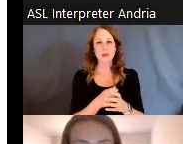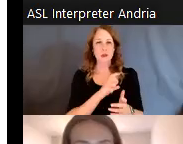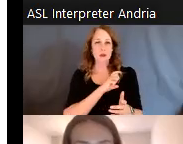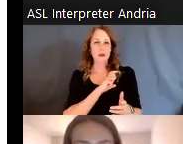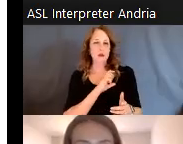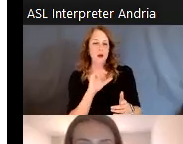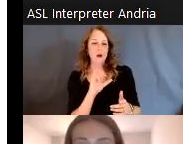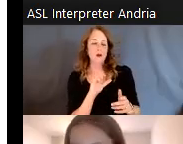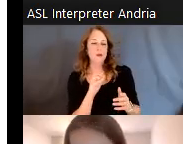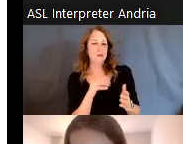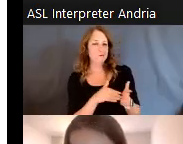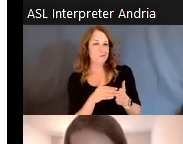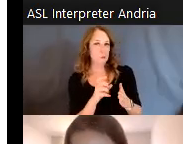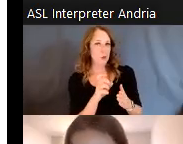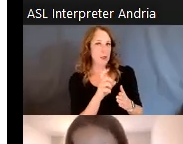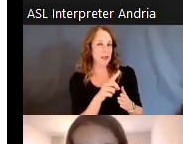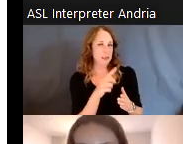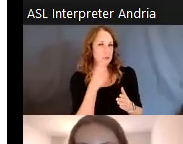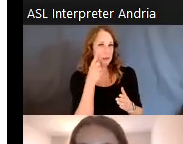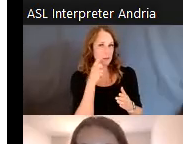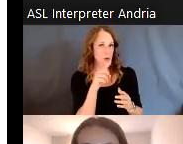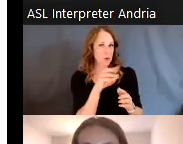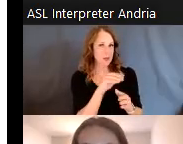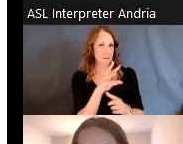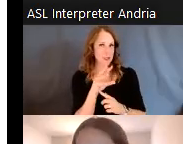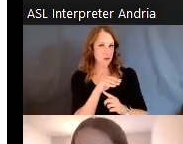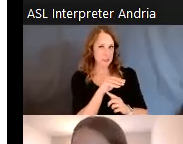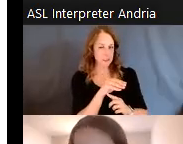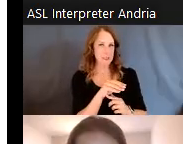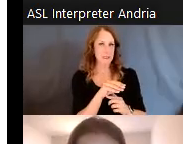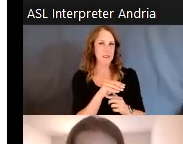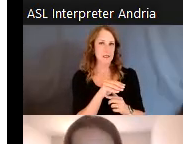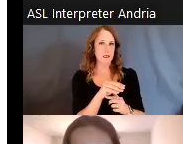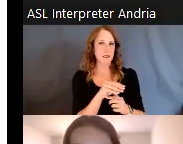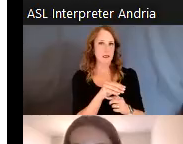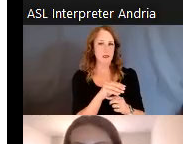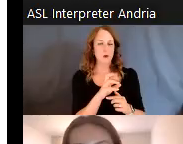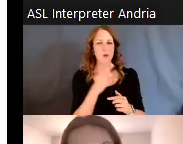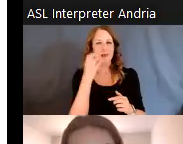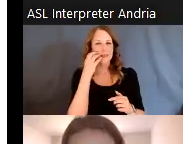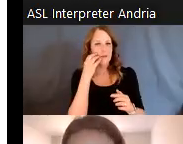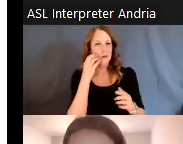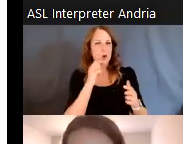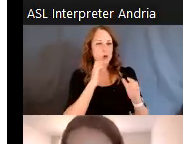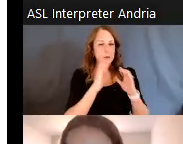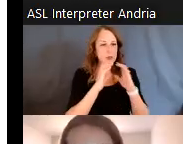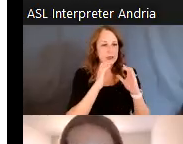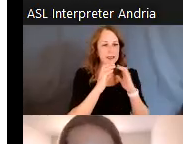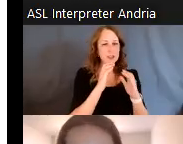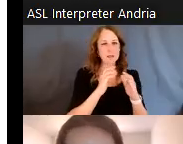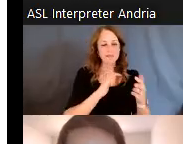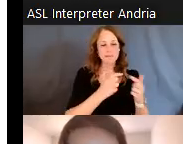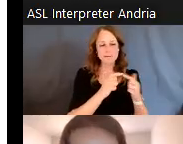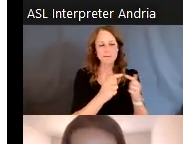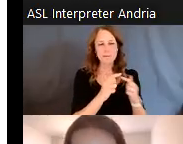often ask for digital imagery or cell phone communication, communication done on